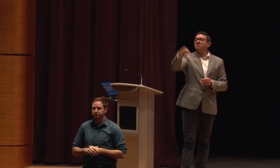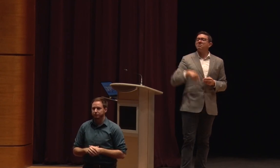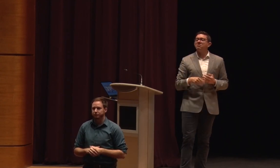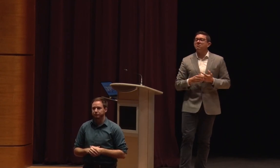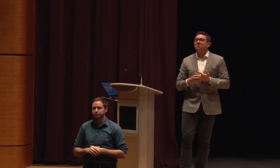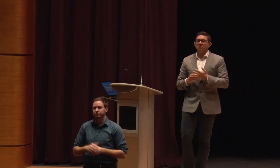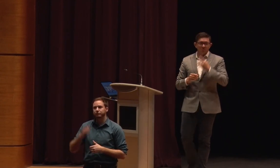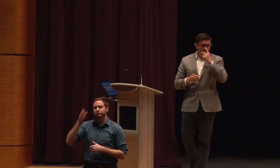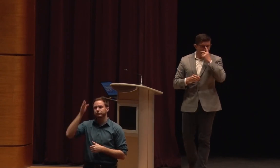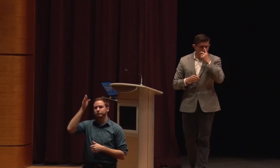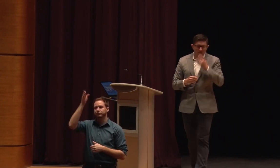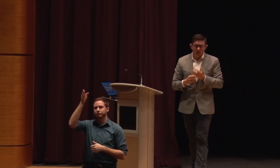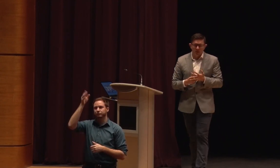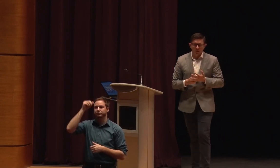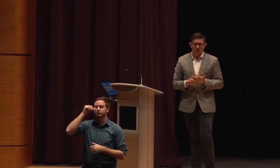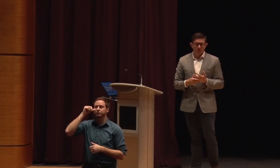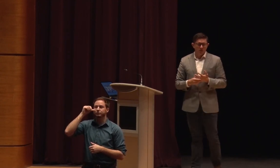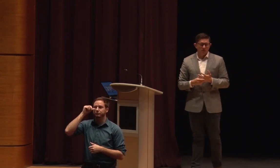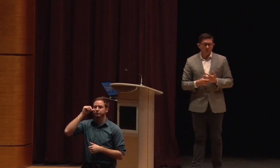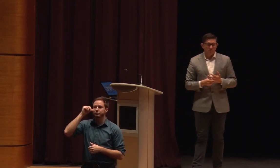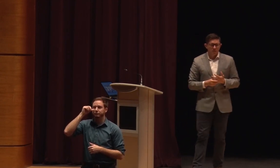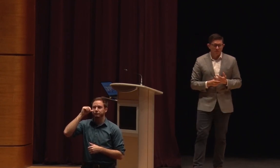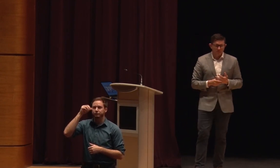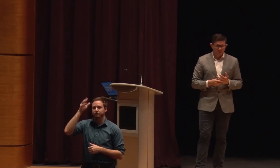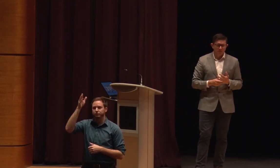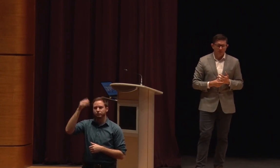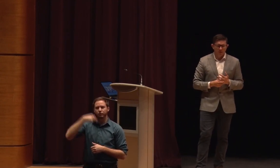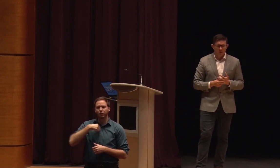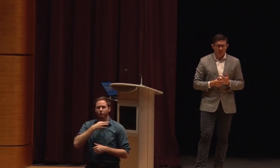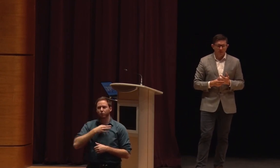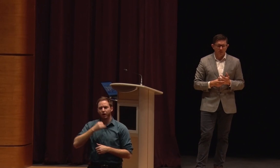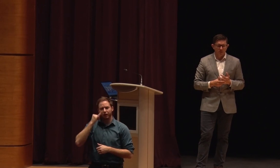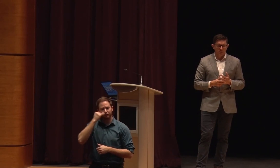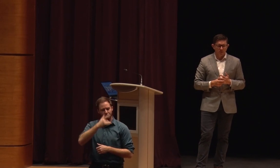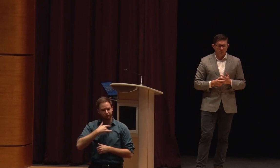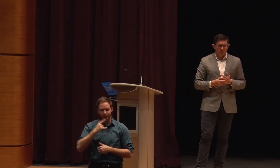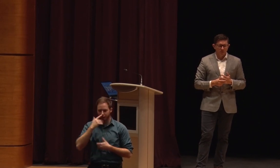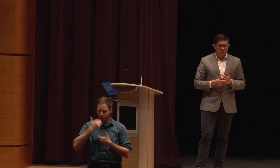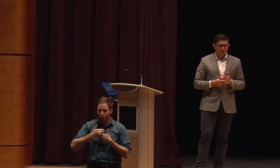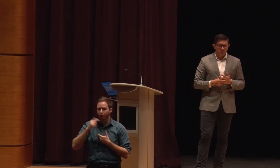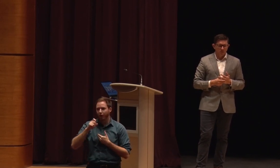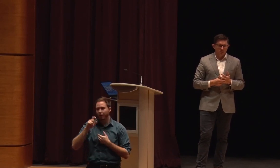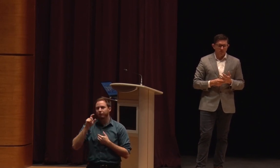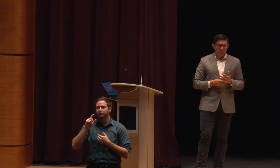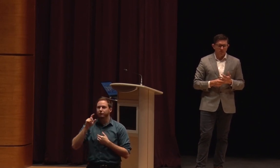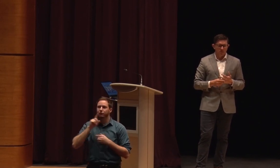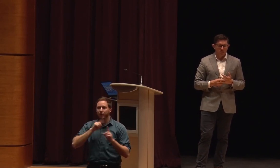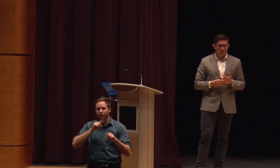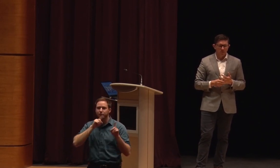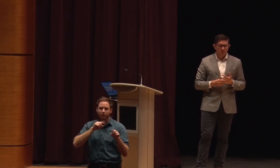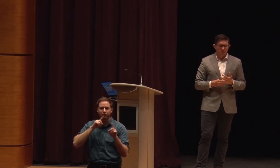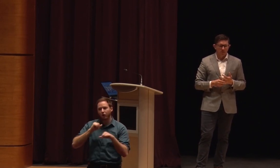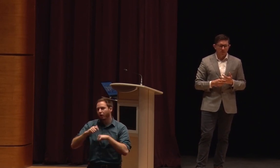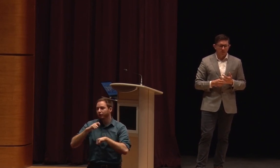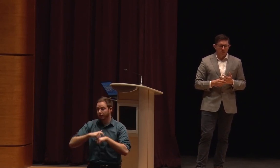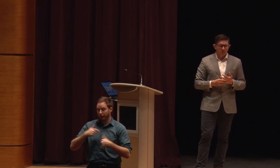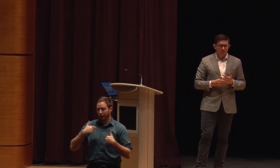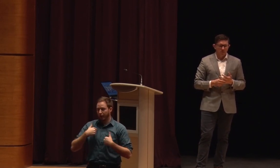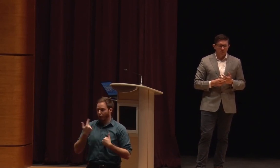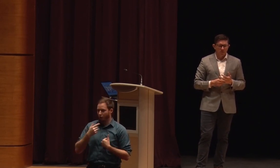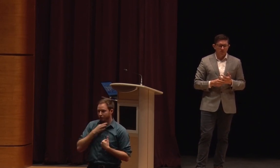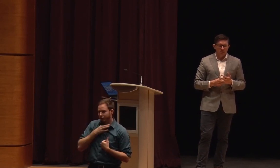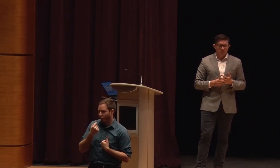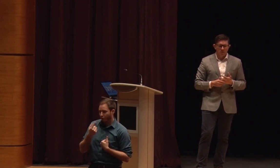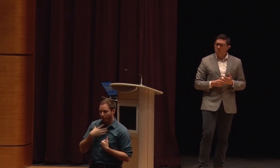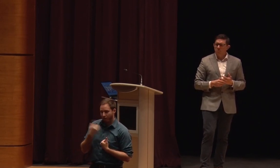So I'm wondering if it ever gets annoying to have to answer questions all the time. I'm very inquisitive.